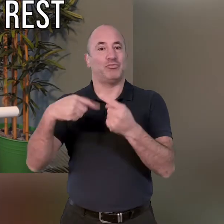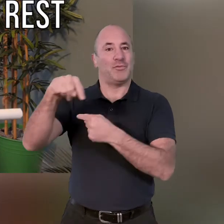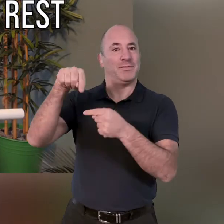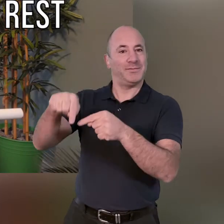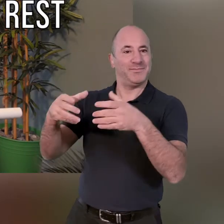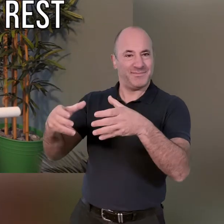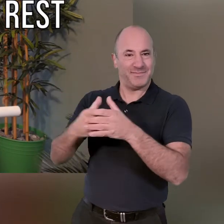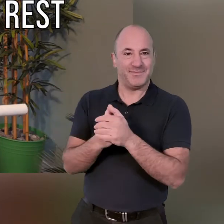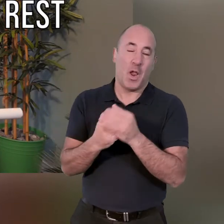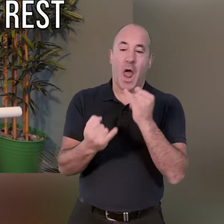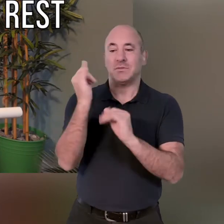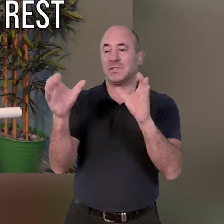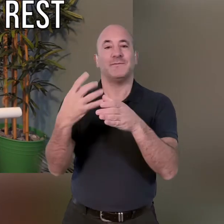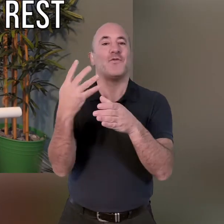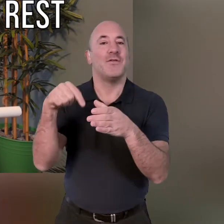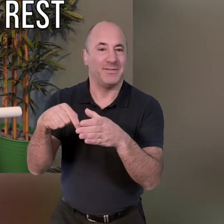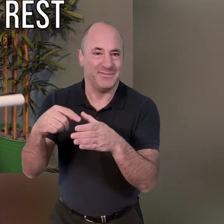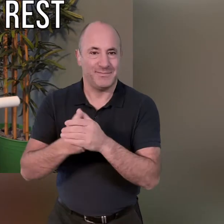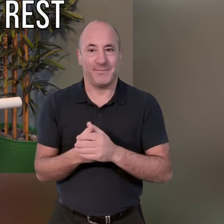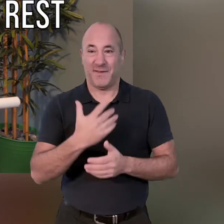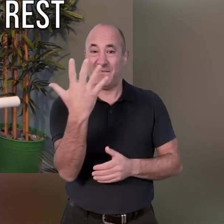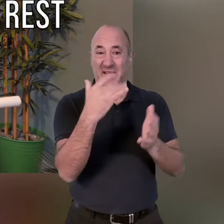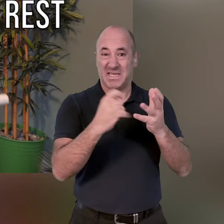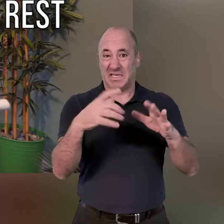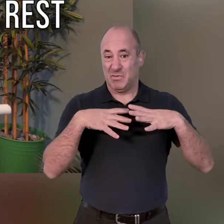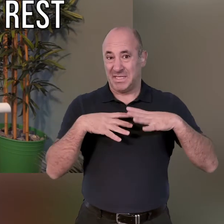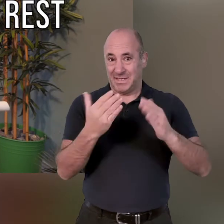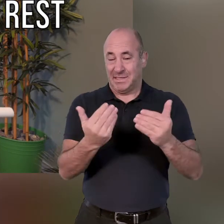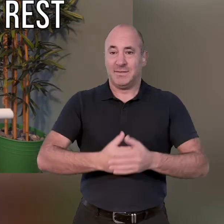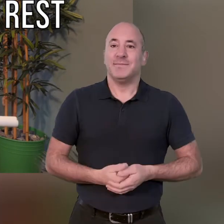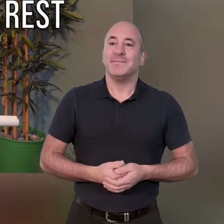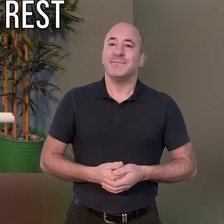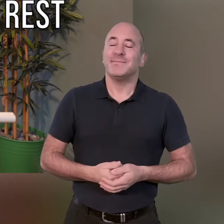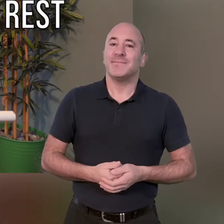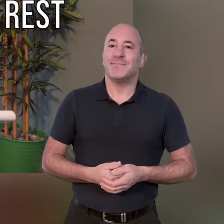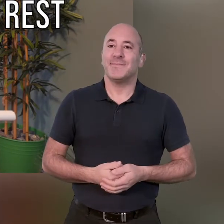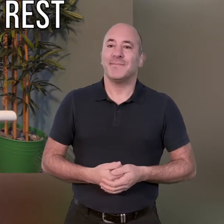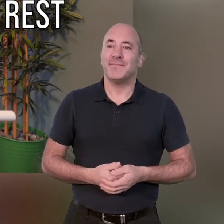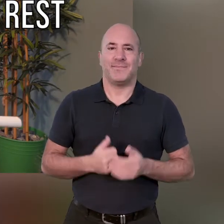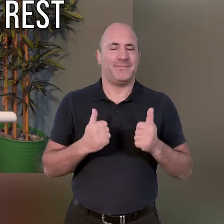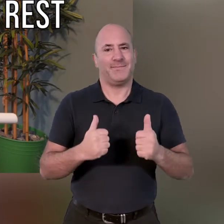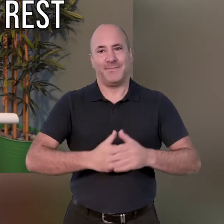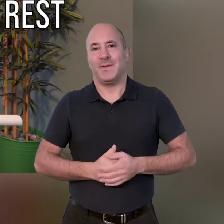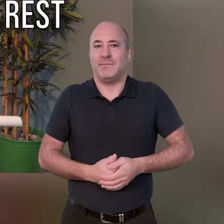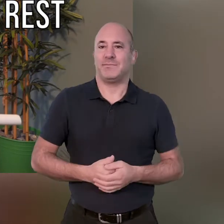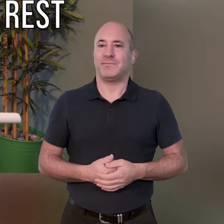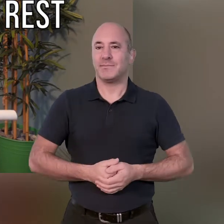That last set of 4 anyway. 15 seconds left of this rest. Good